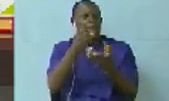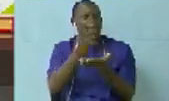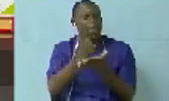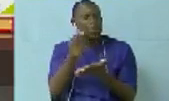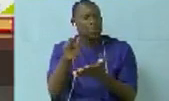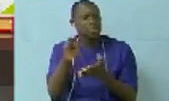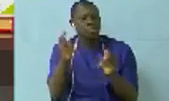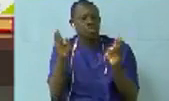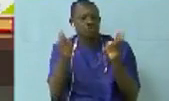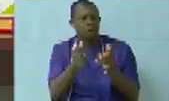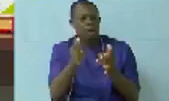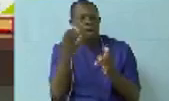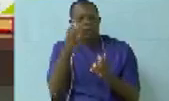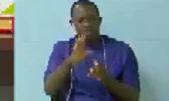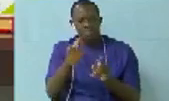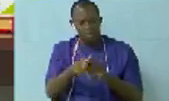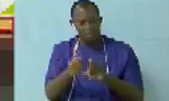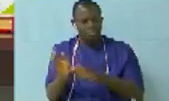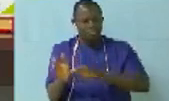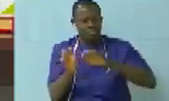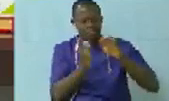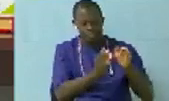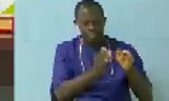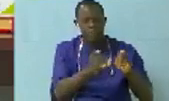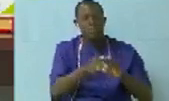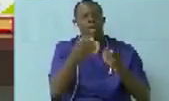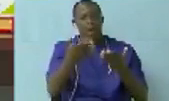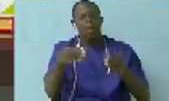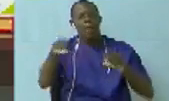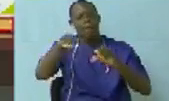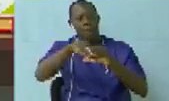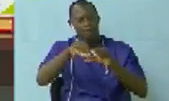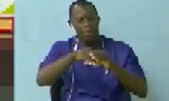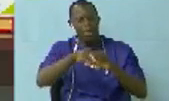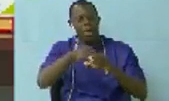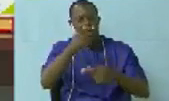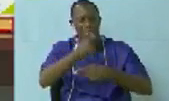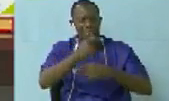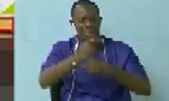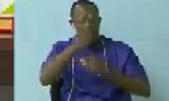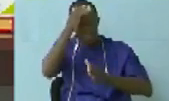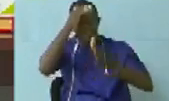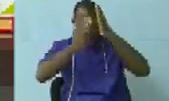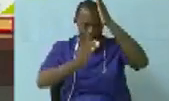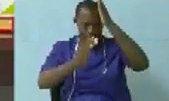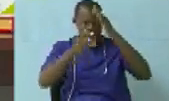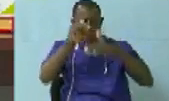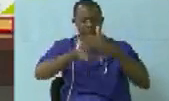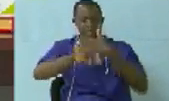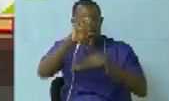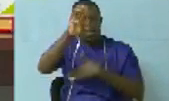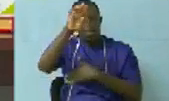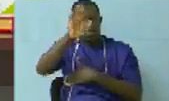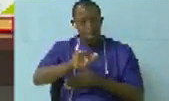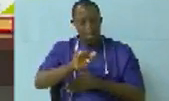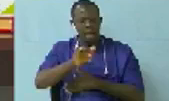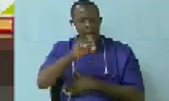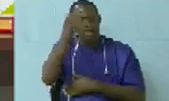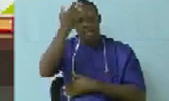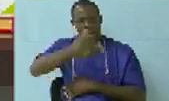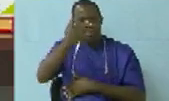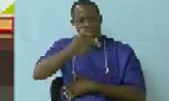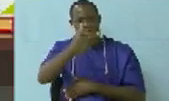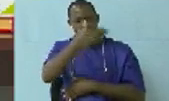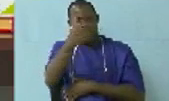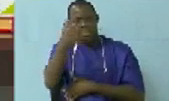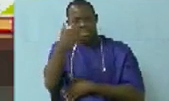there, I joined the Armed Forces of the Gambia in May 1996. No, what is rundu ko ke Continent Bank bari between May